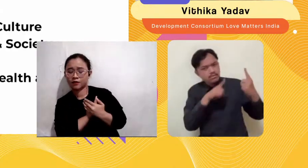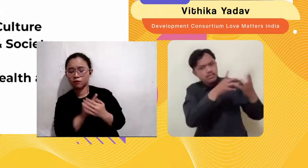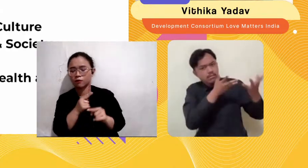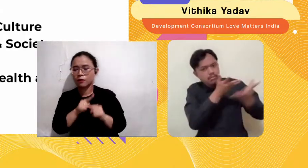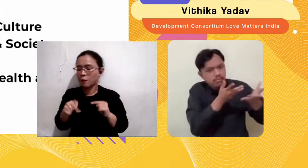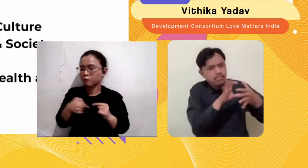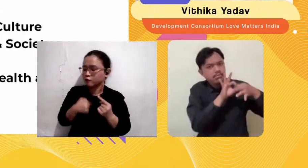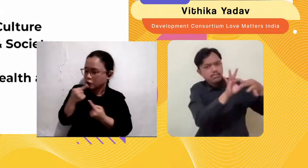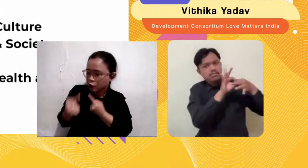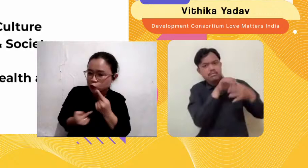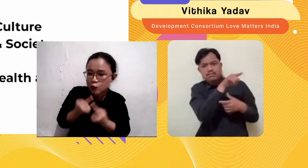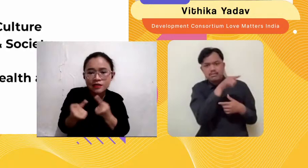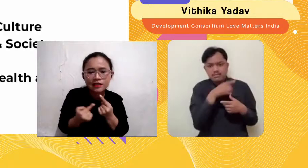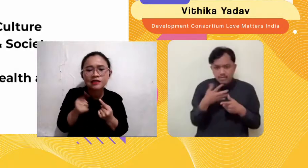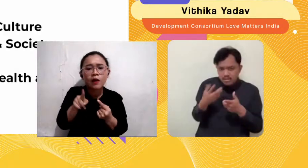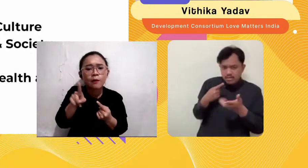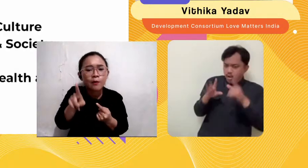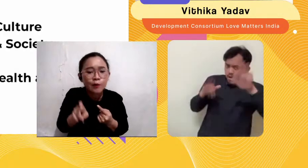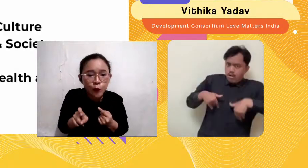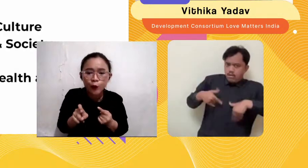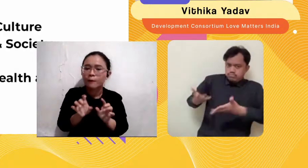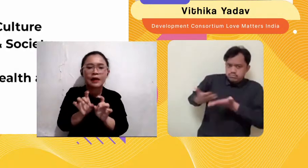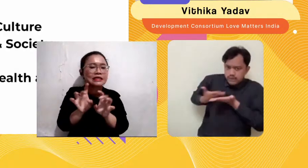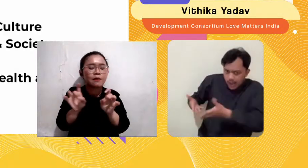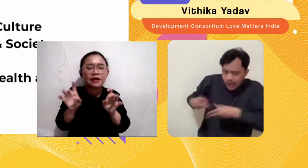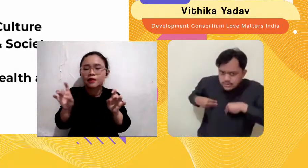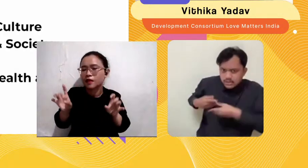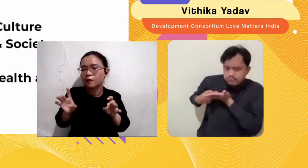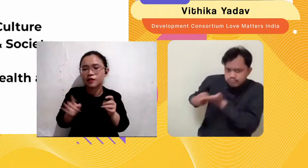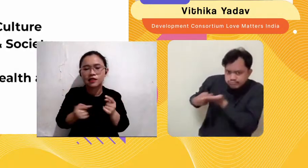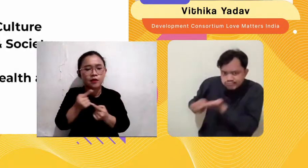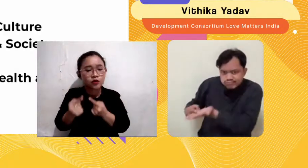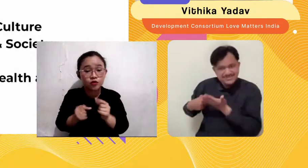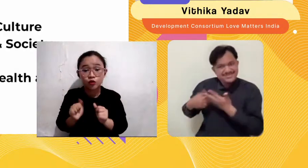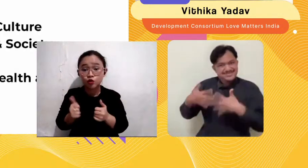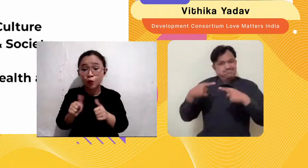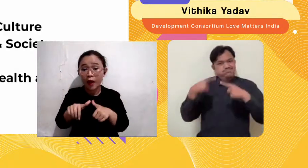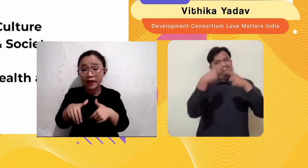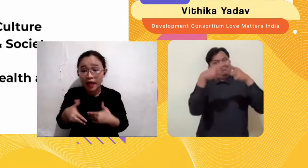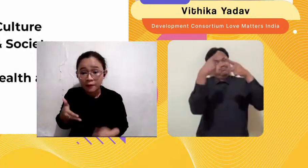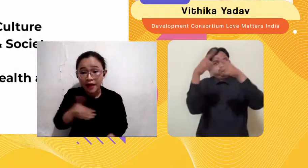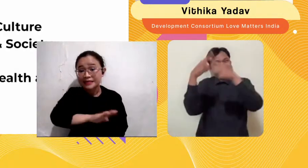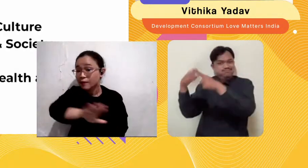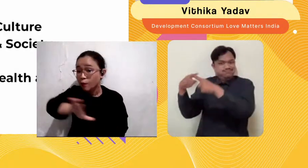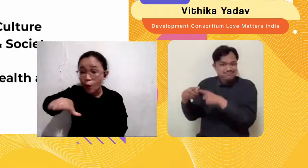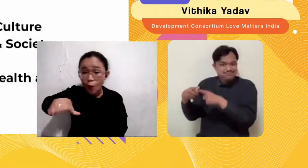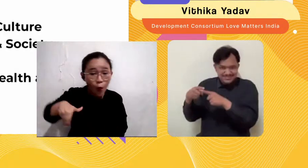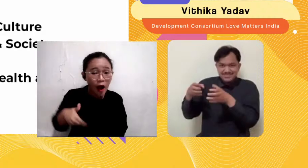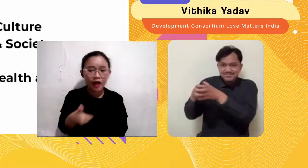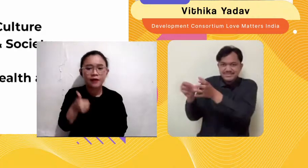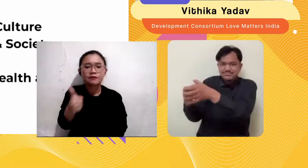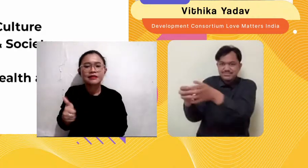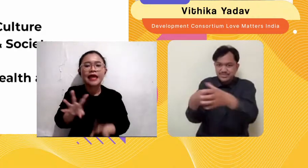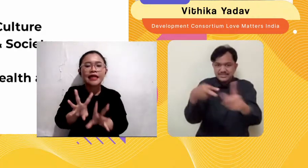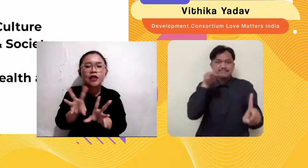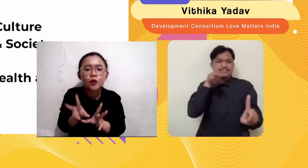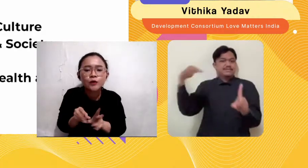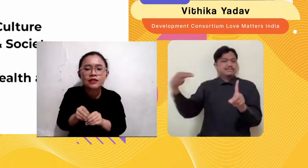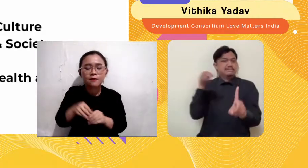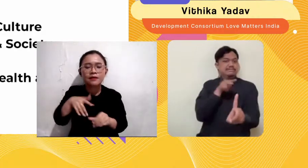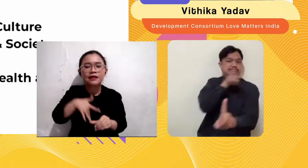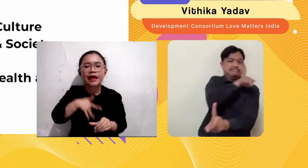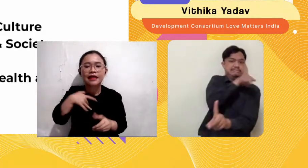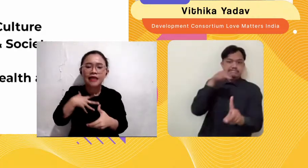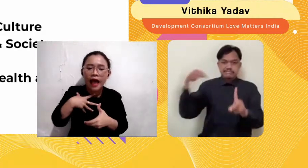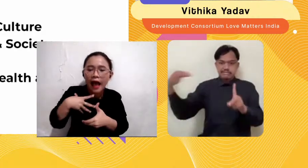it. So it's very, very comprehensive. It's for everyone. It's inclusive, and the focus is really